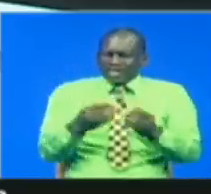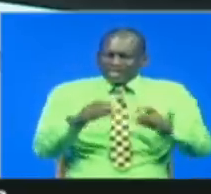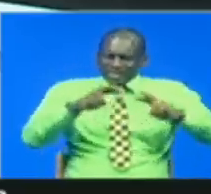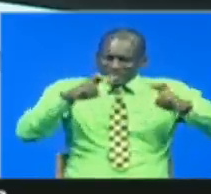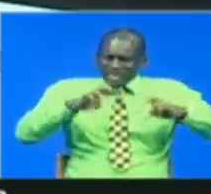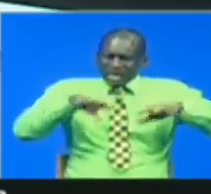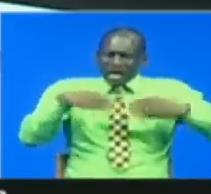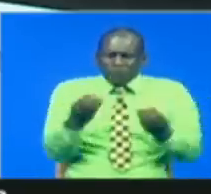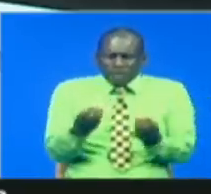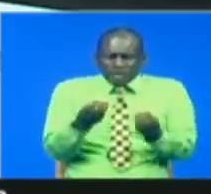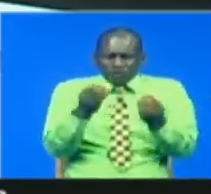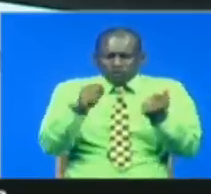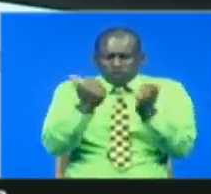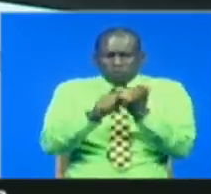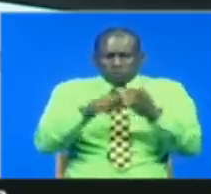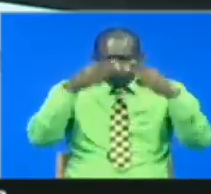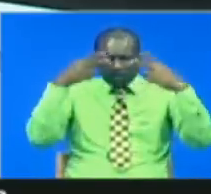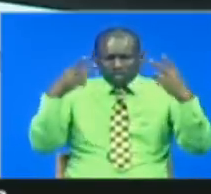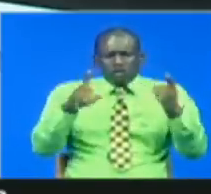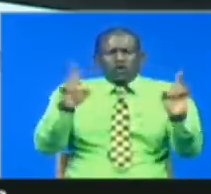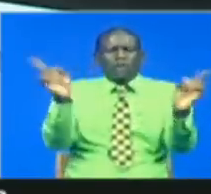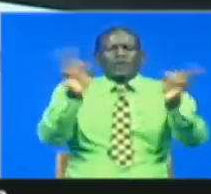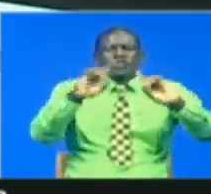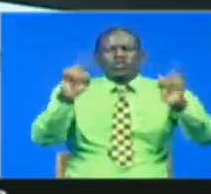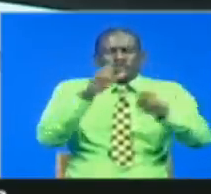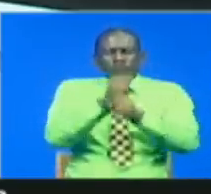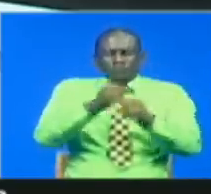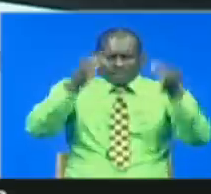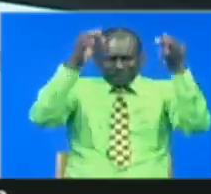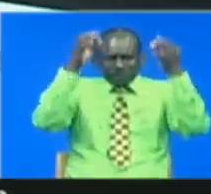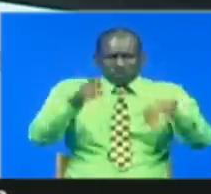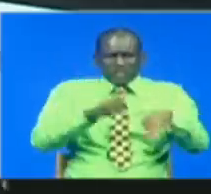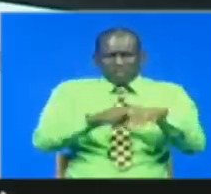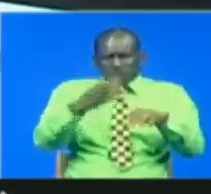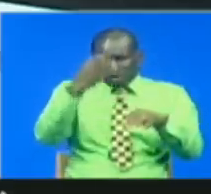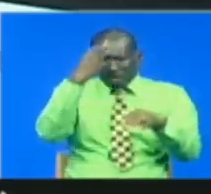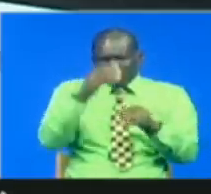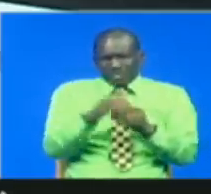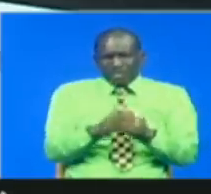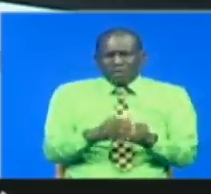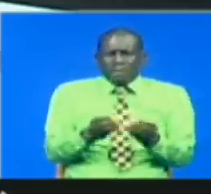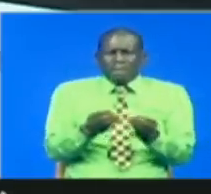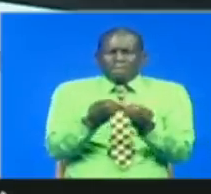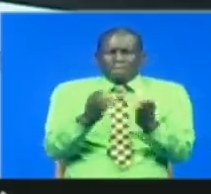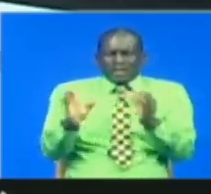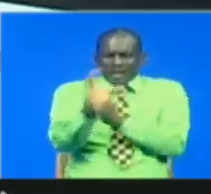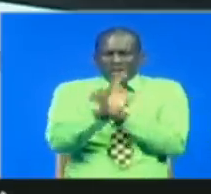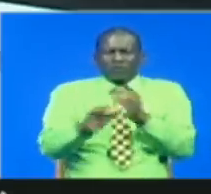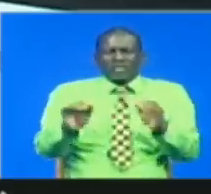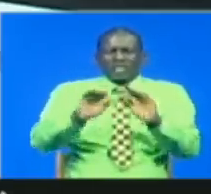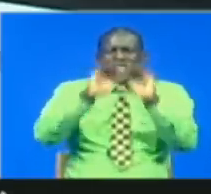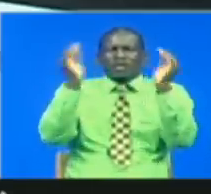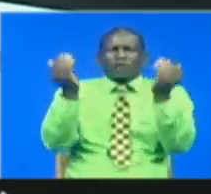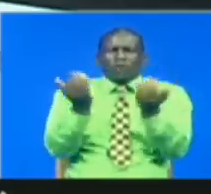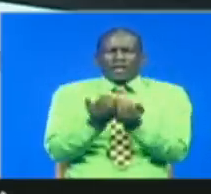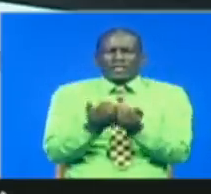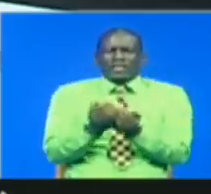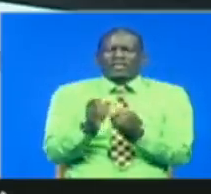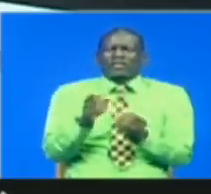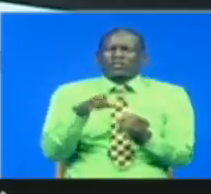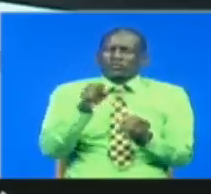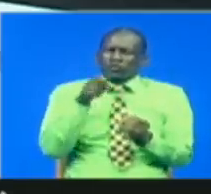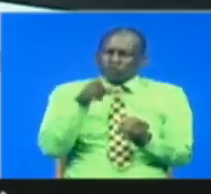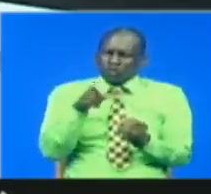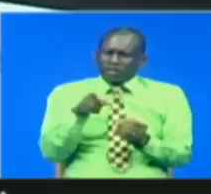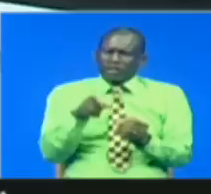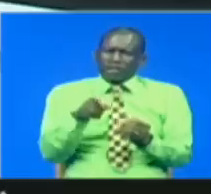encounter terrorism. We shouldn't make decisions when we're mad. Alan Wajohi, you say in most countries worldwide, private security companies hire those who've served